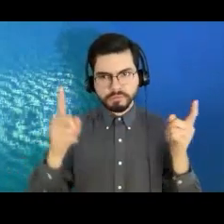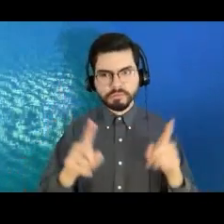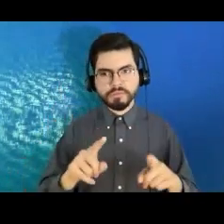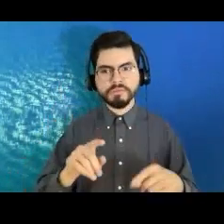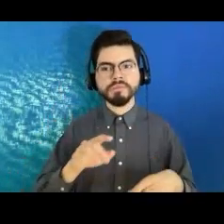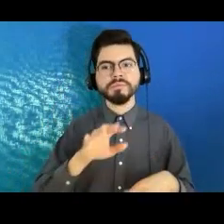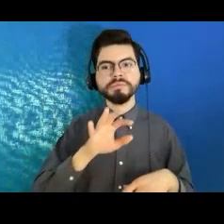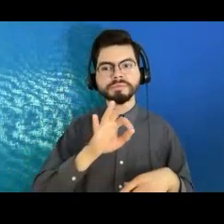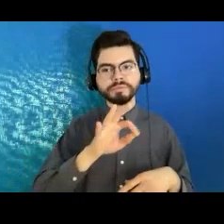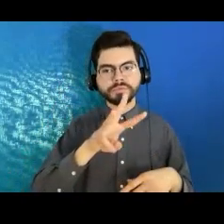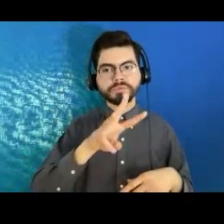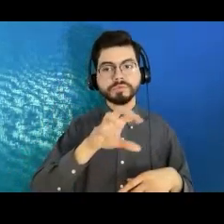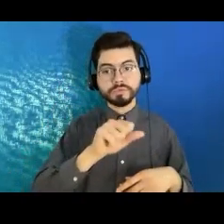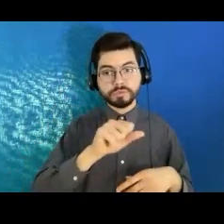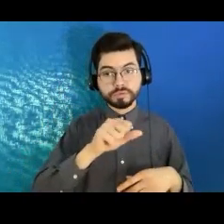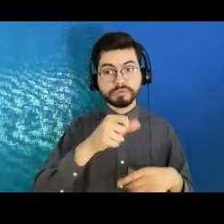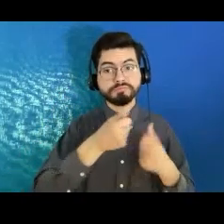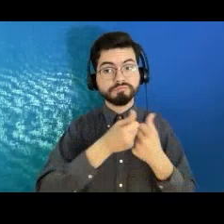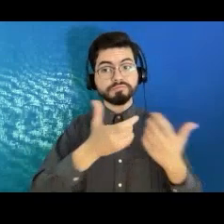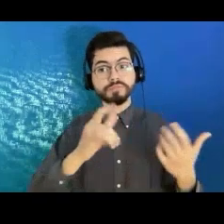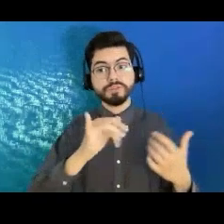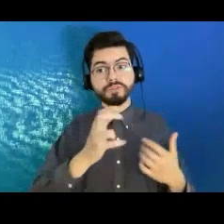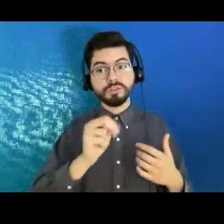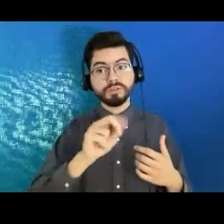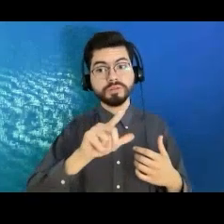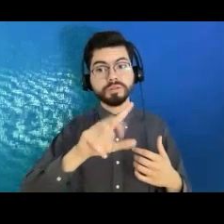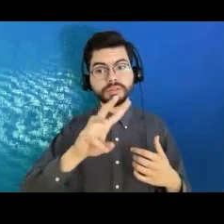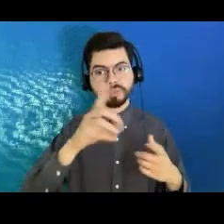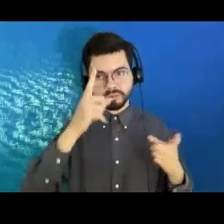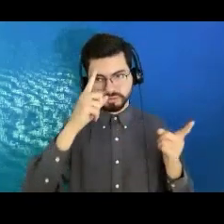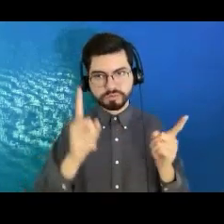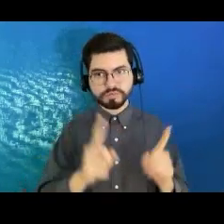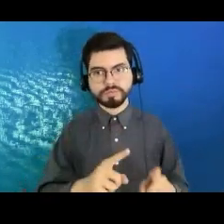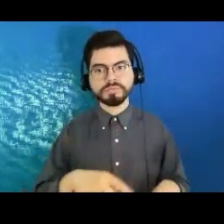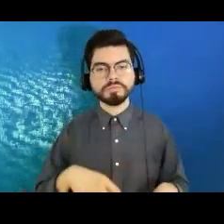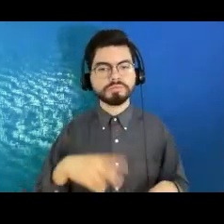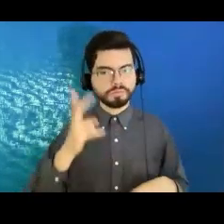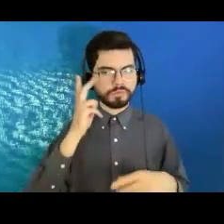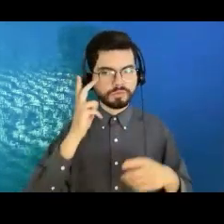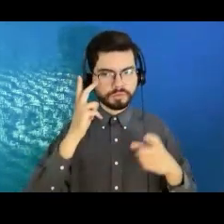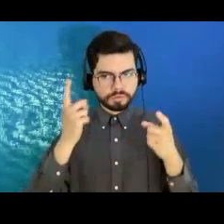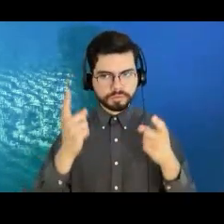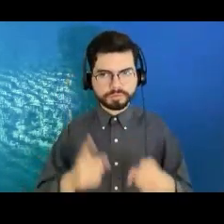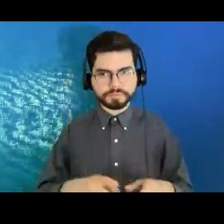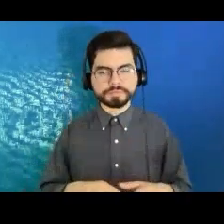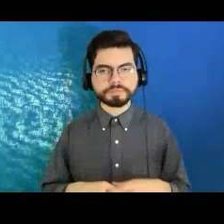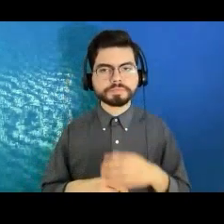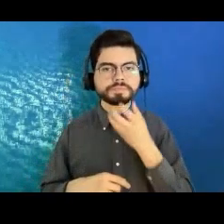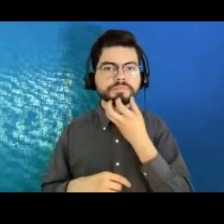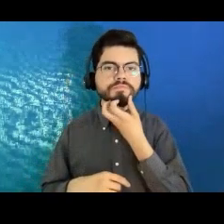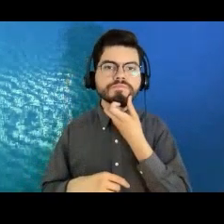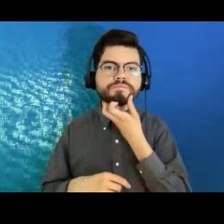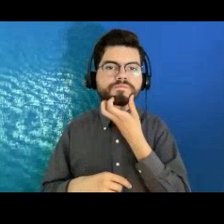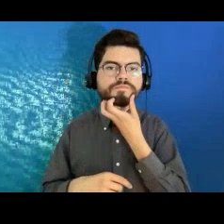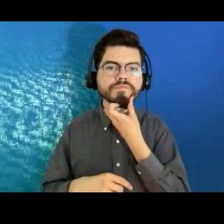agreed to have something out by January 26. So we'll see what happens. But what I wanted to get into, go one